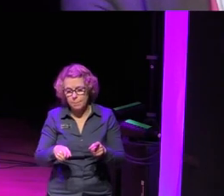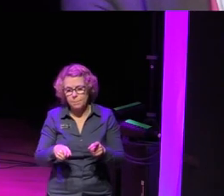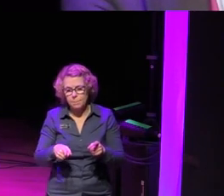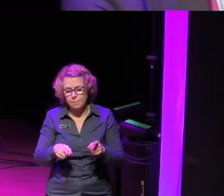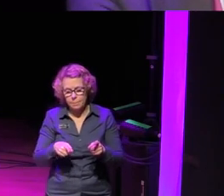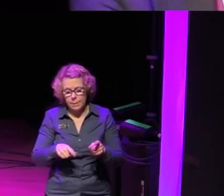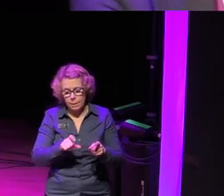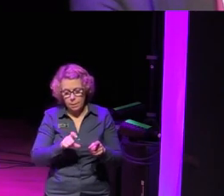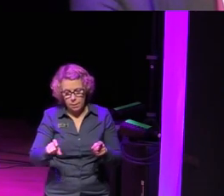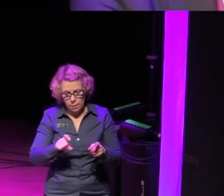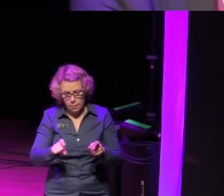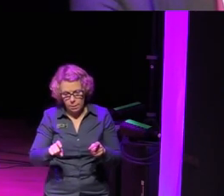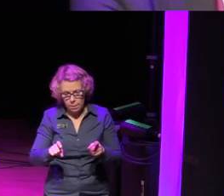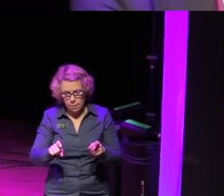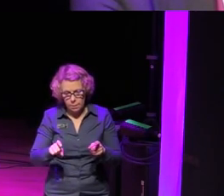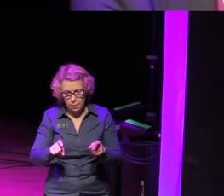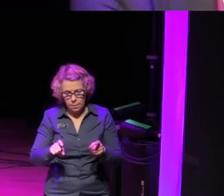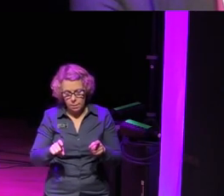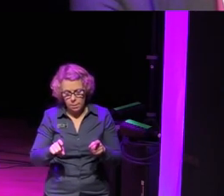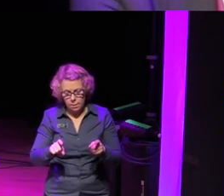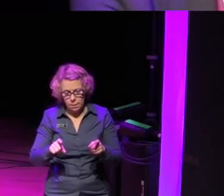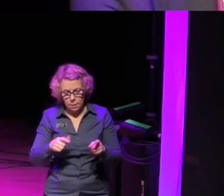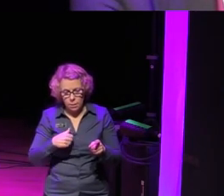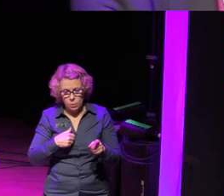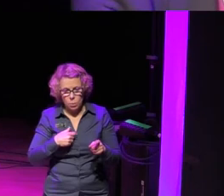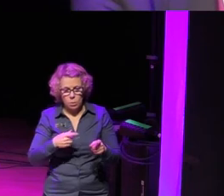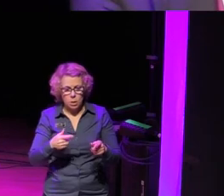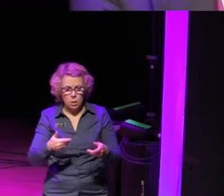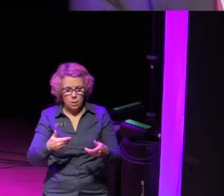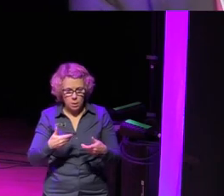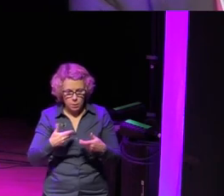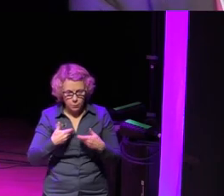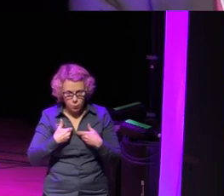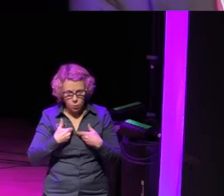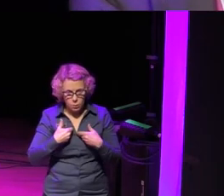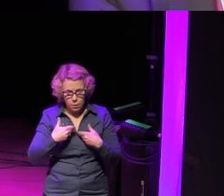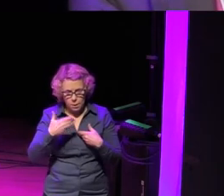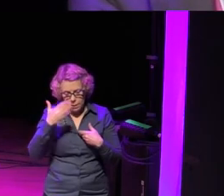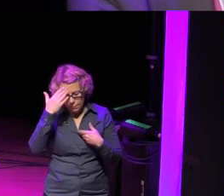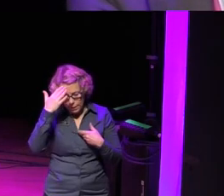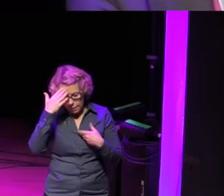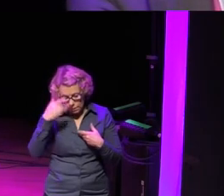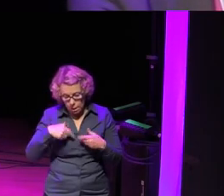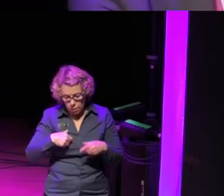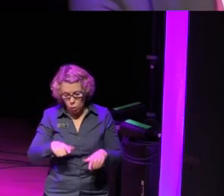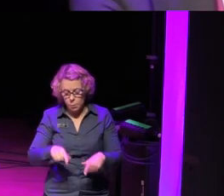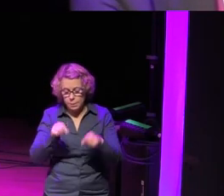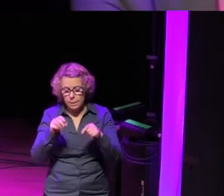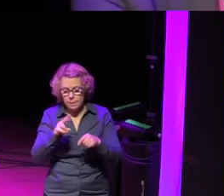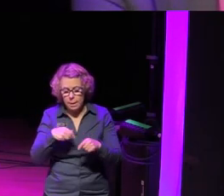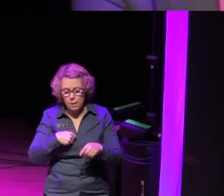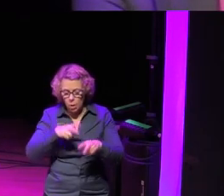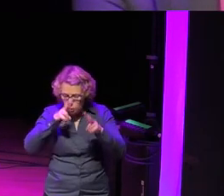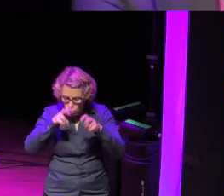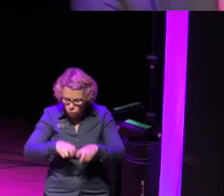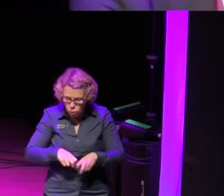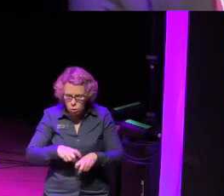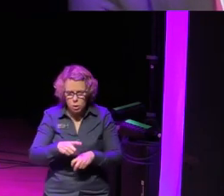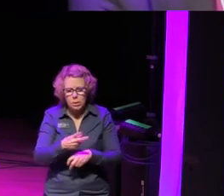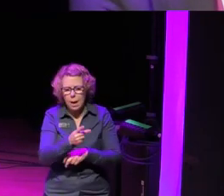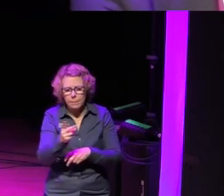that company crossed my radar when I was investigating the Gautrain